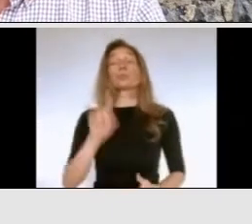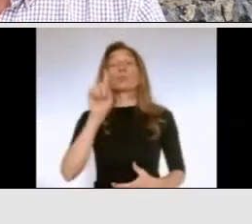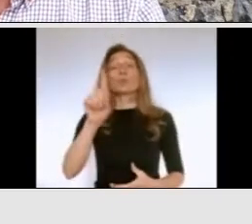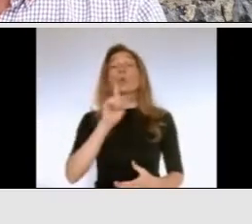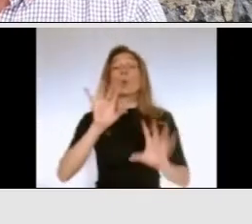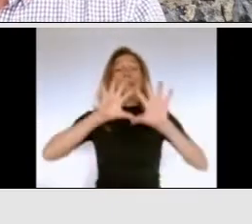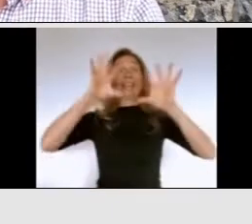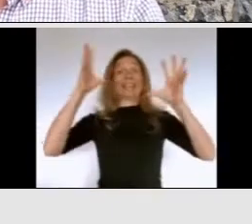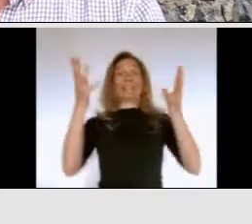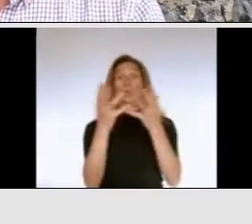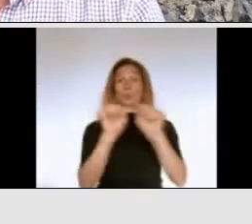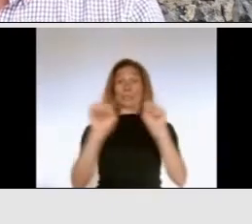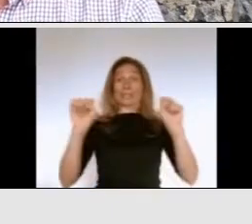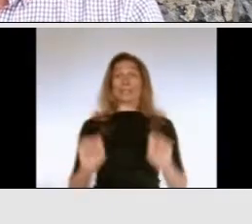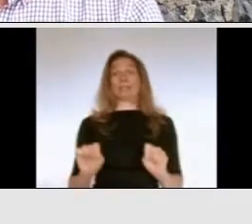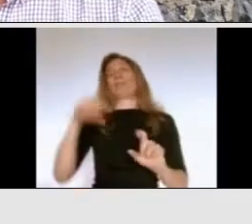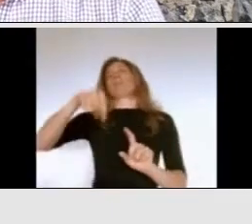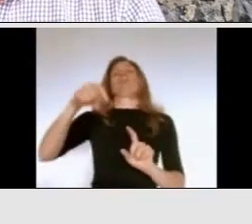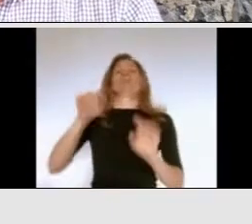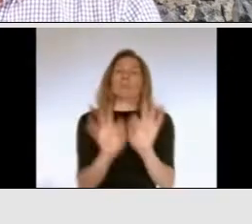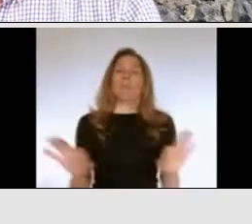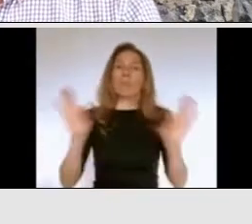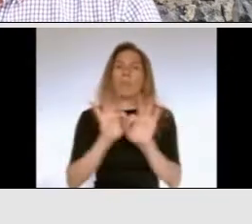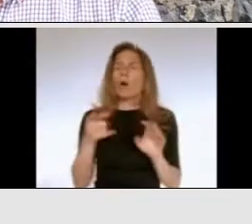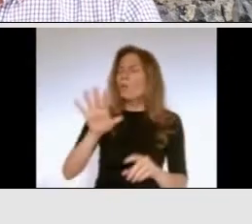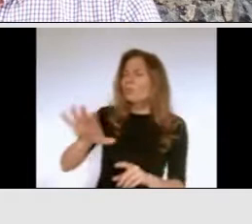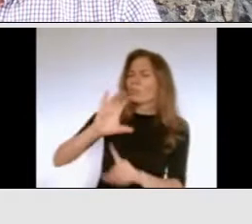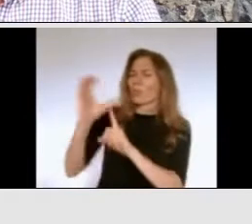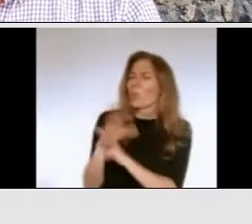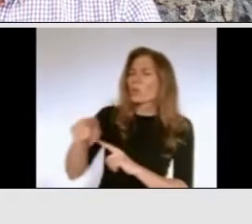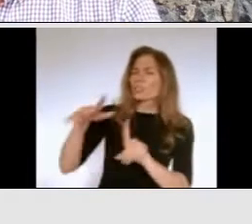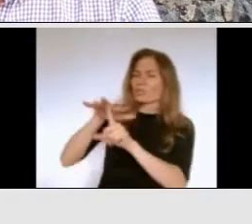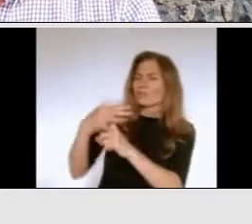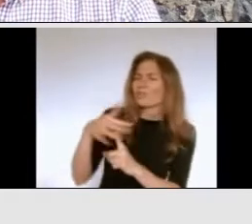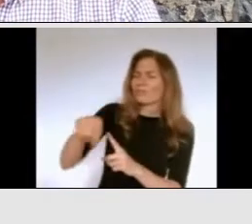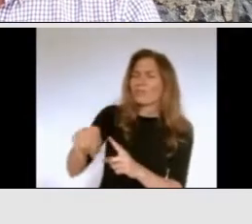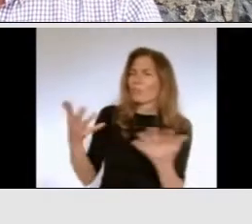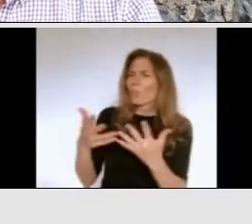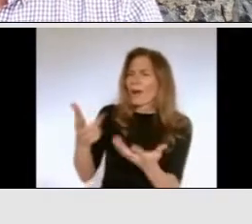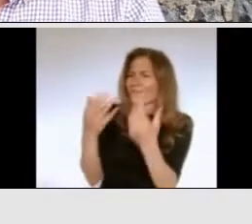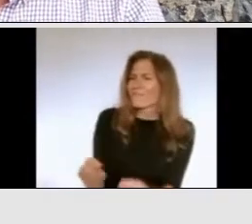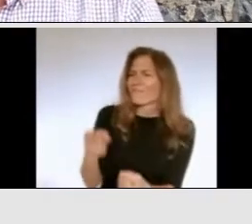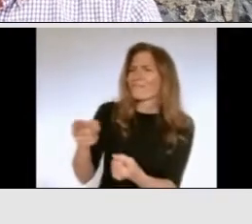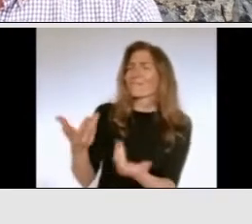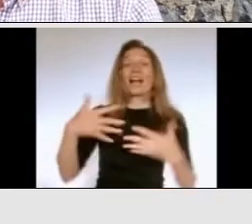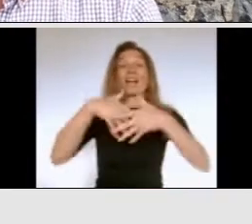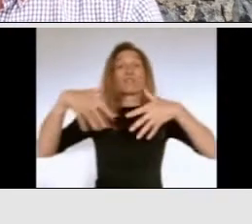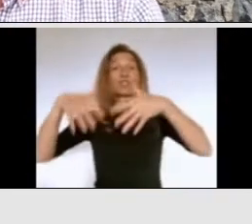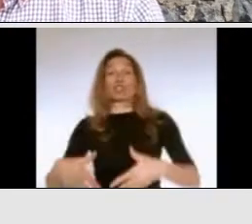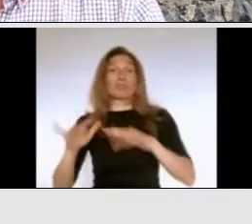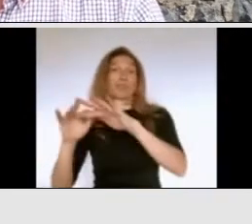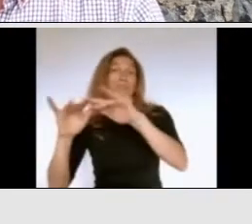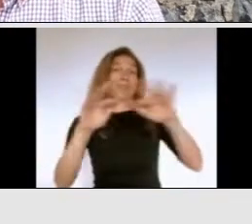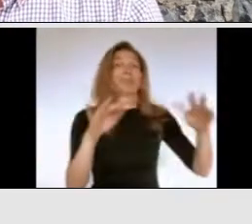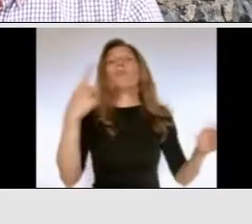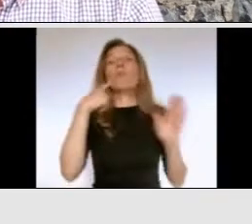mentioning before is therefore central, in that different places in Europe have different sorts of infrastructure.